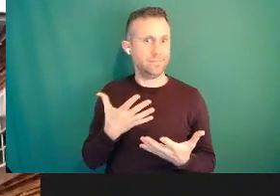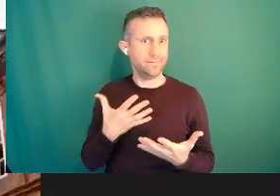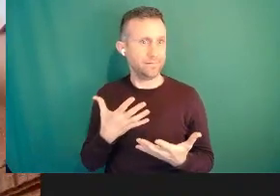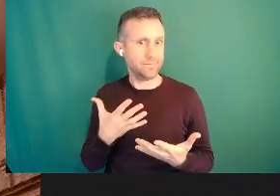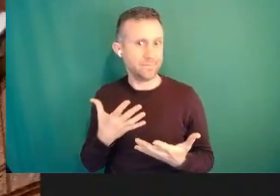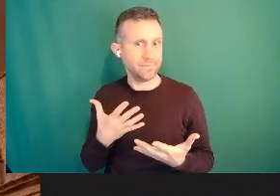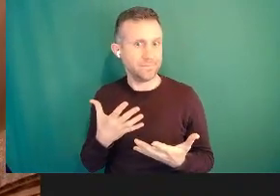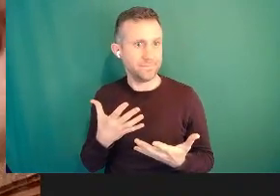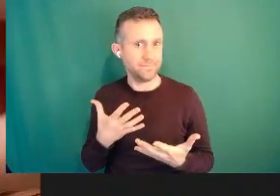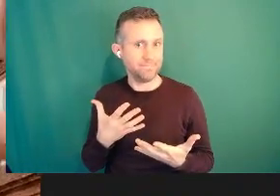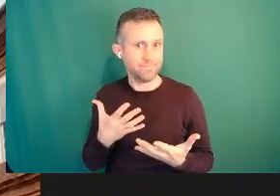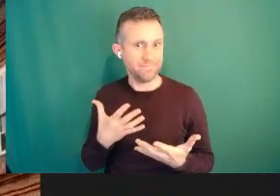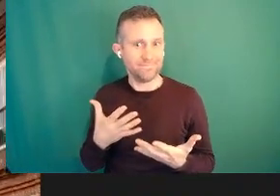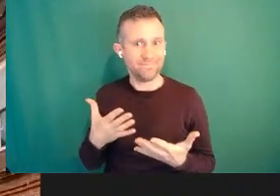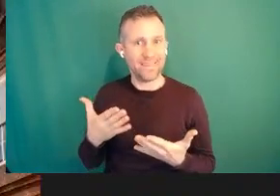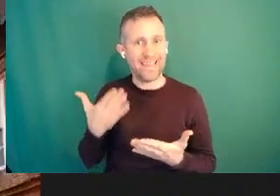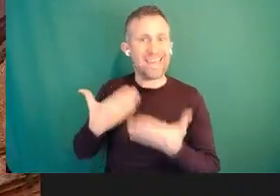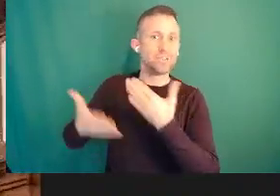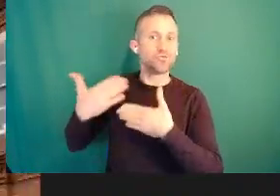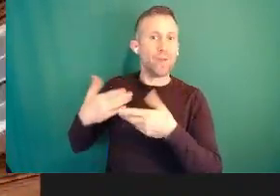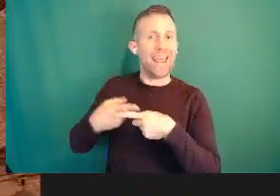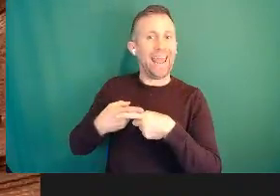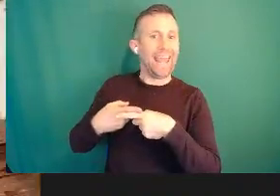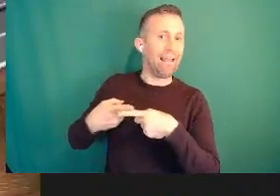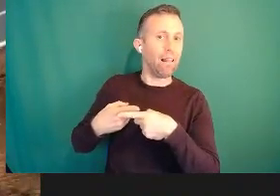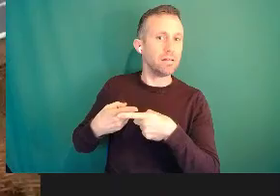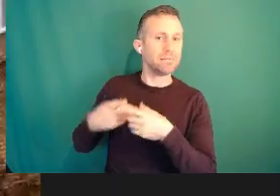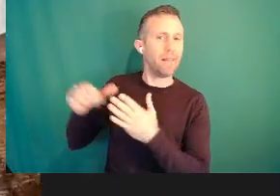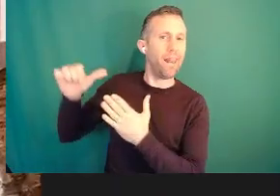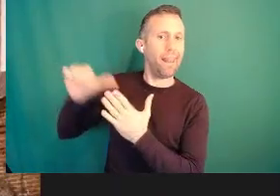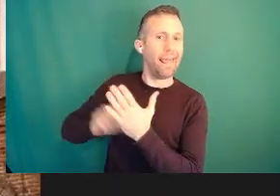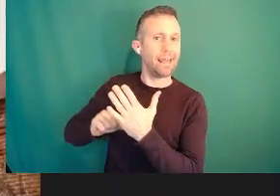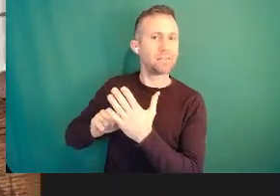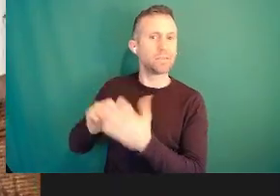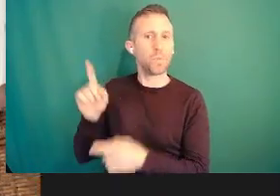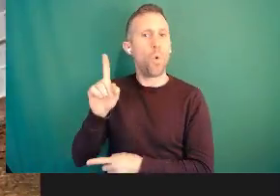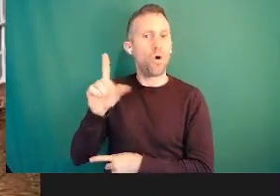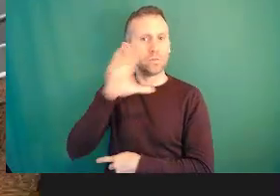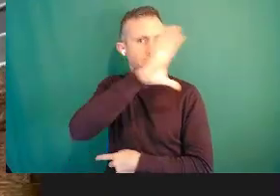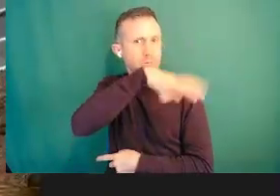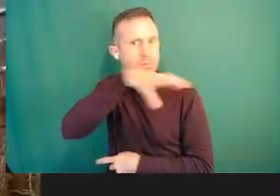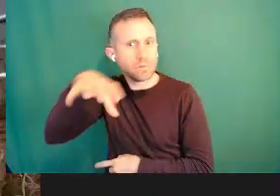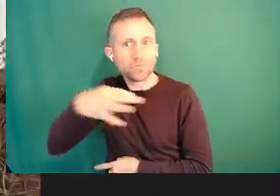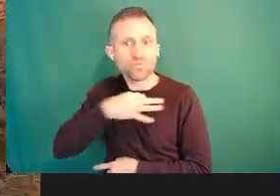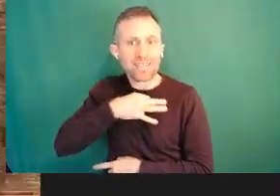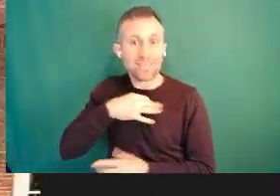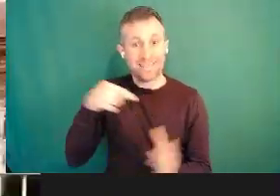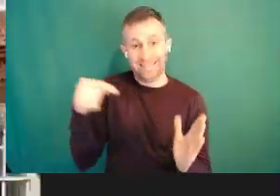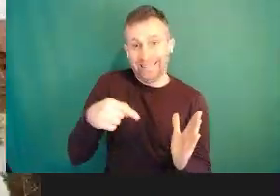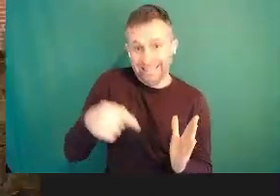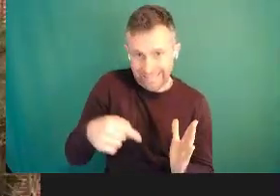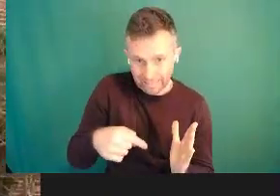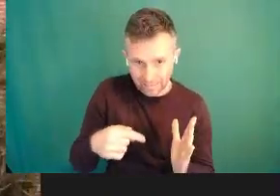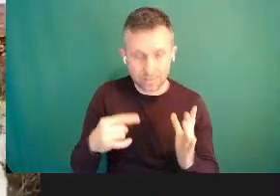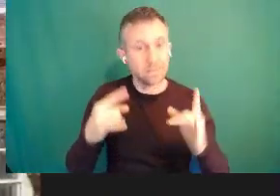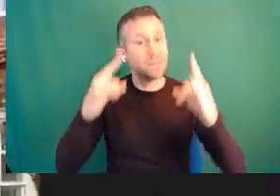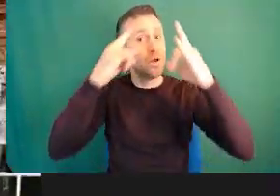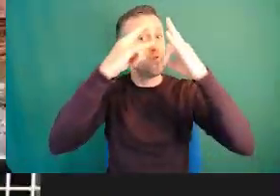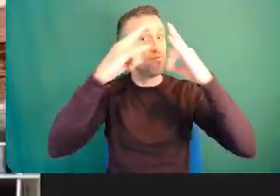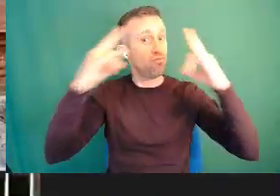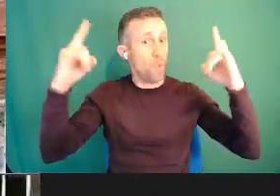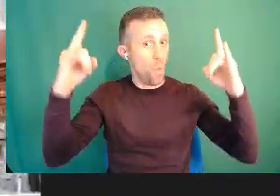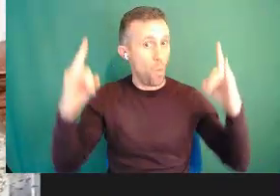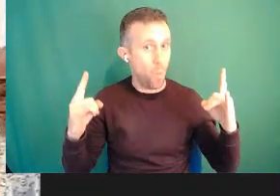major fundraising for the roof. The roof's not in a very good state at the moment, and so that needs completely kind